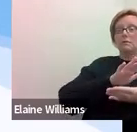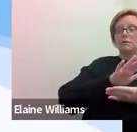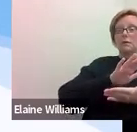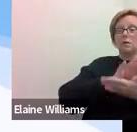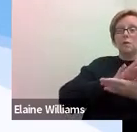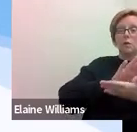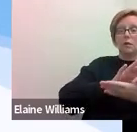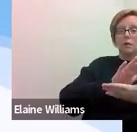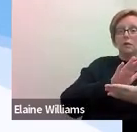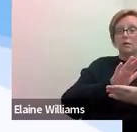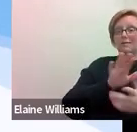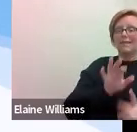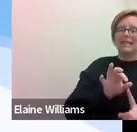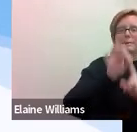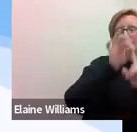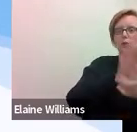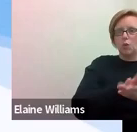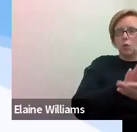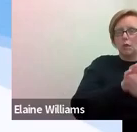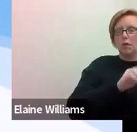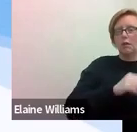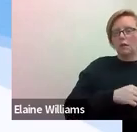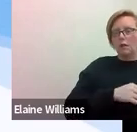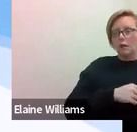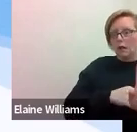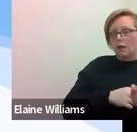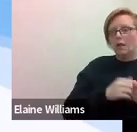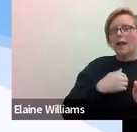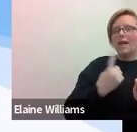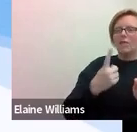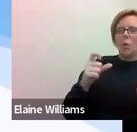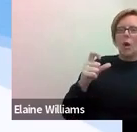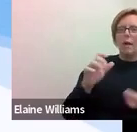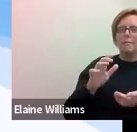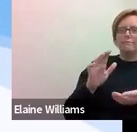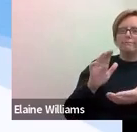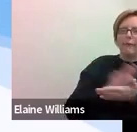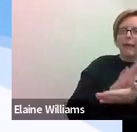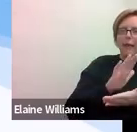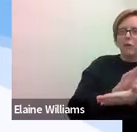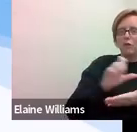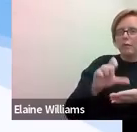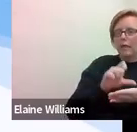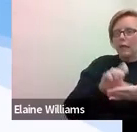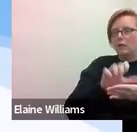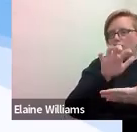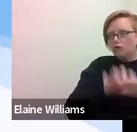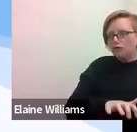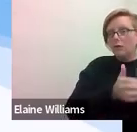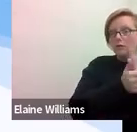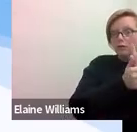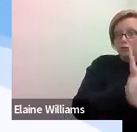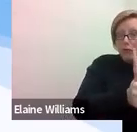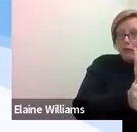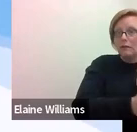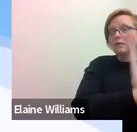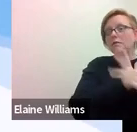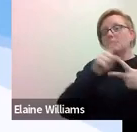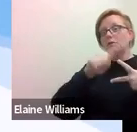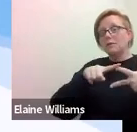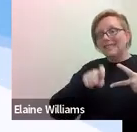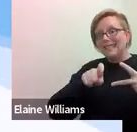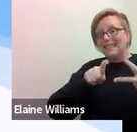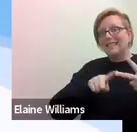a specialized school, especially have a one-page handout of kind of strengths and needs, the accommodations that they had, and then recommendations